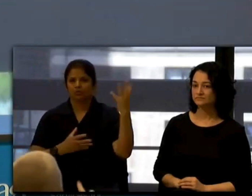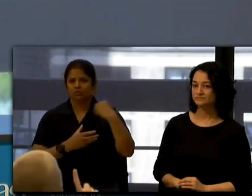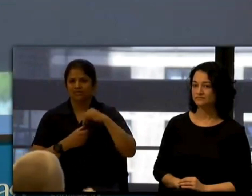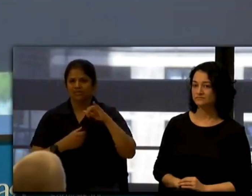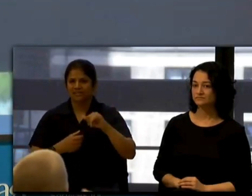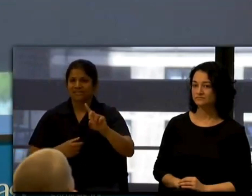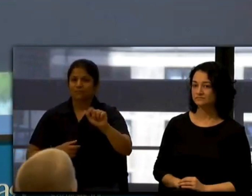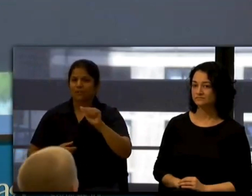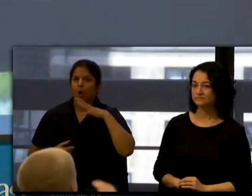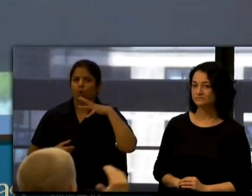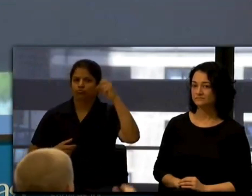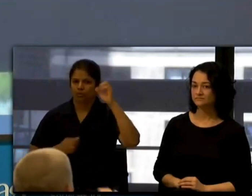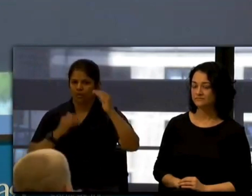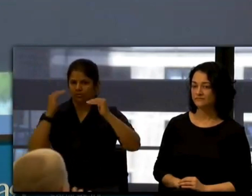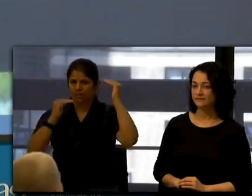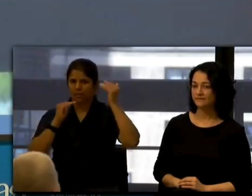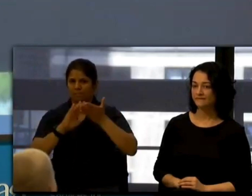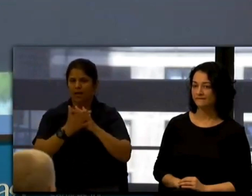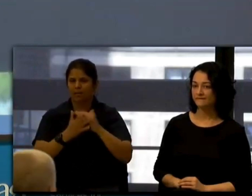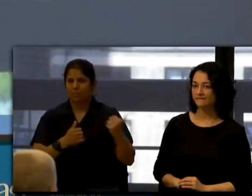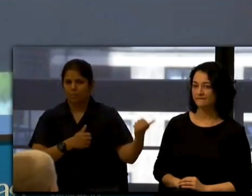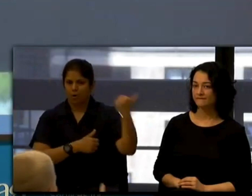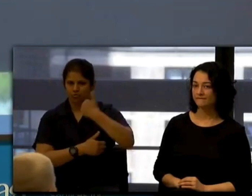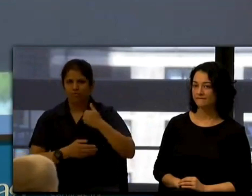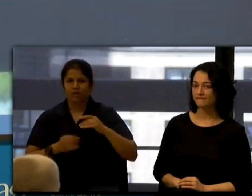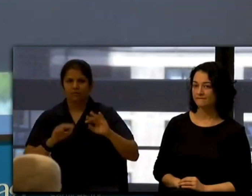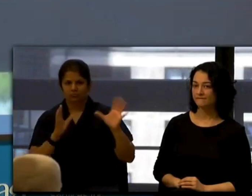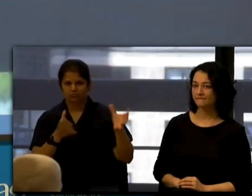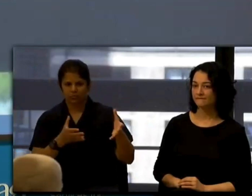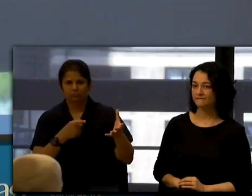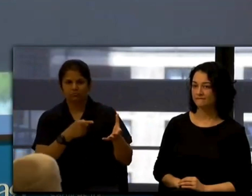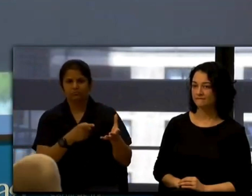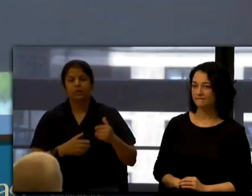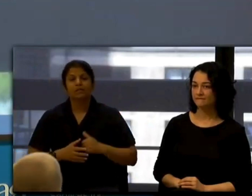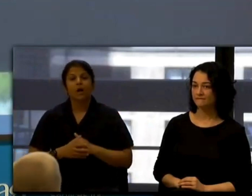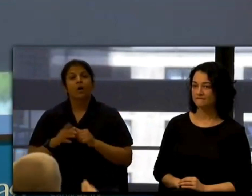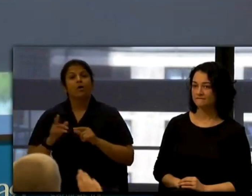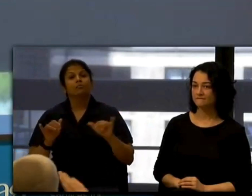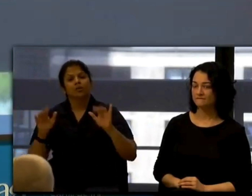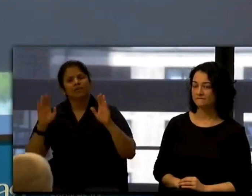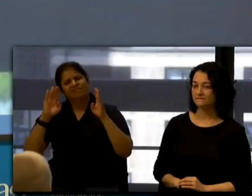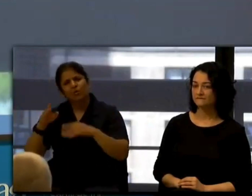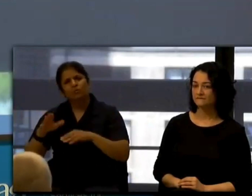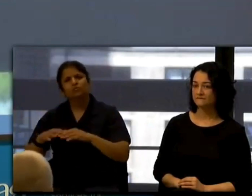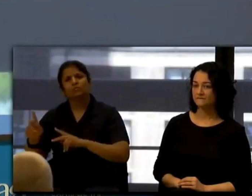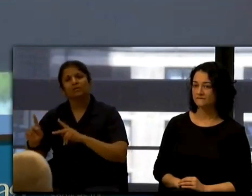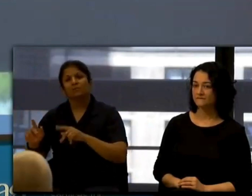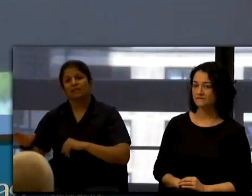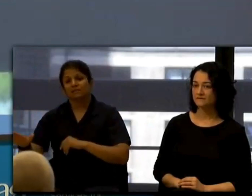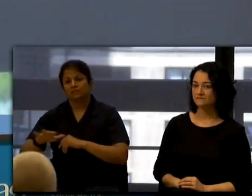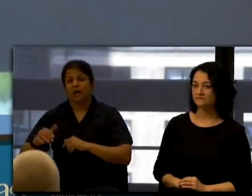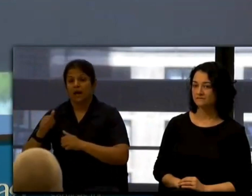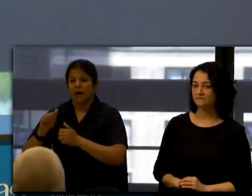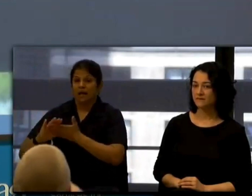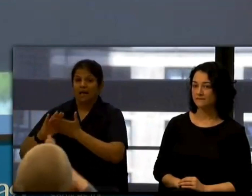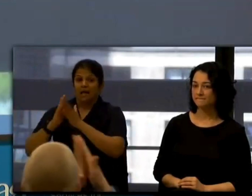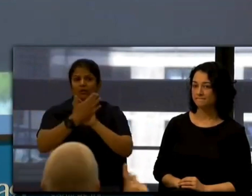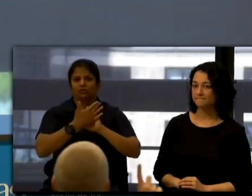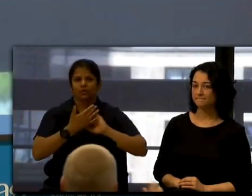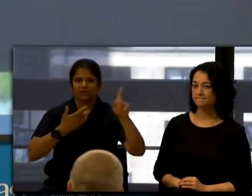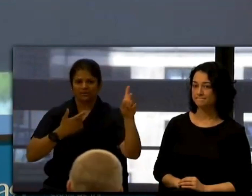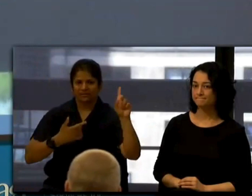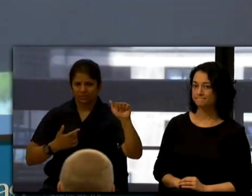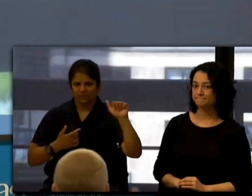population. And we've included a focus on aging and into disability in our work leading the Federal